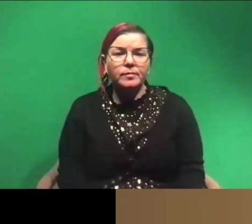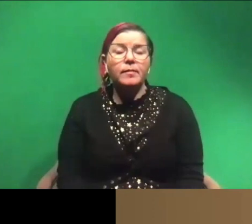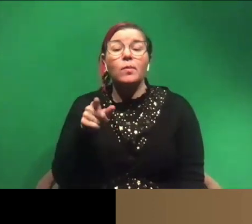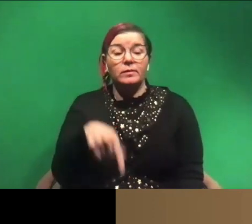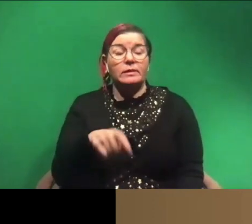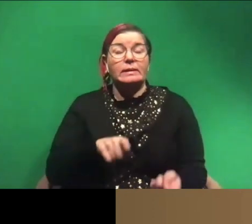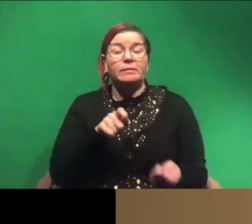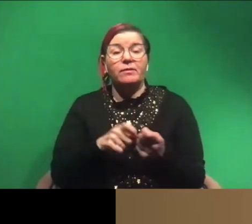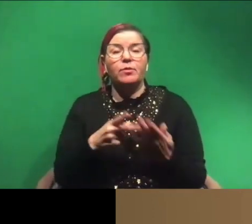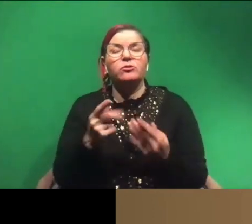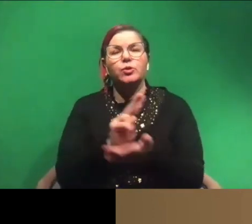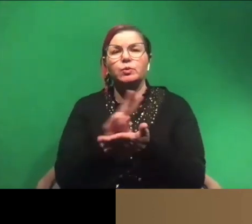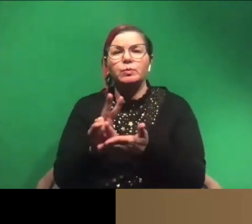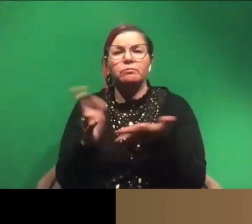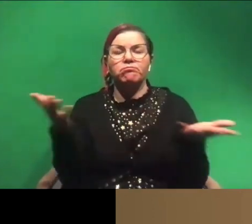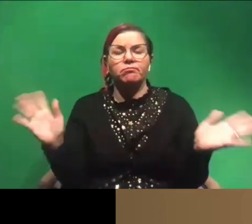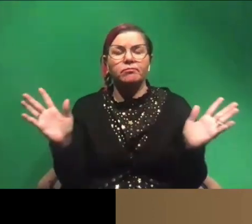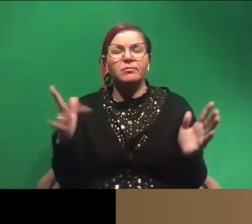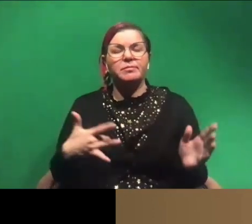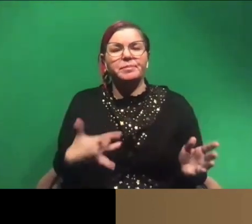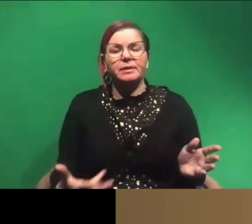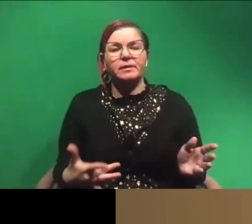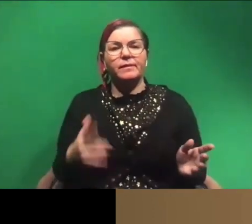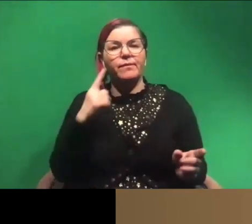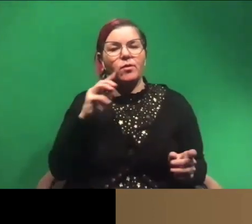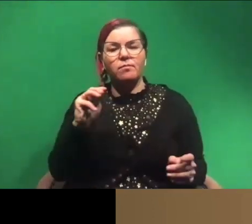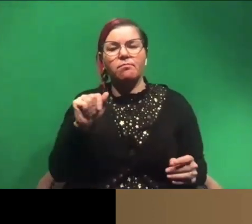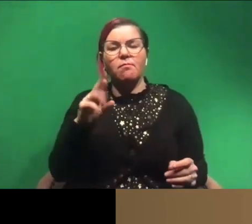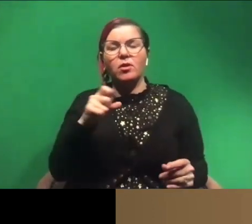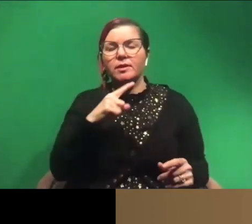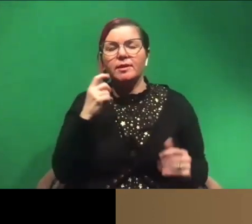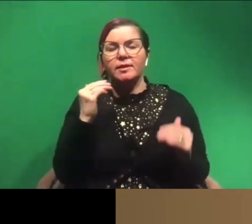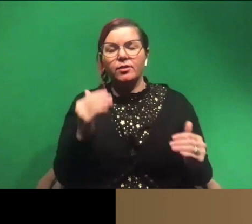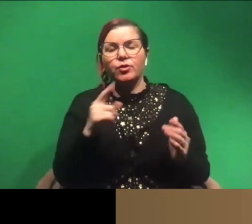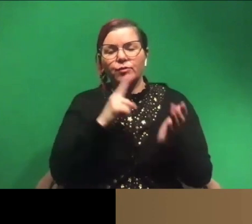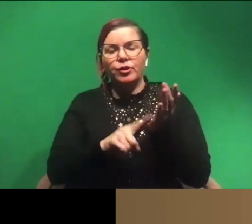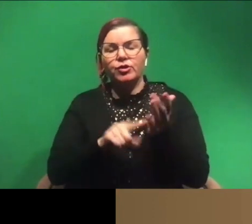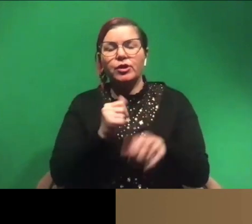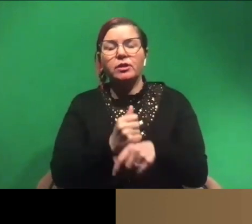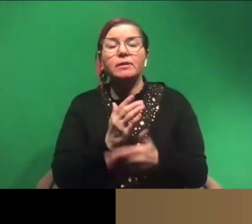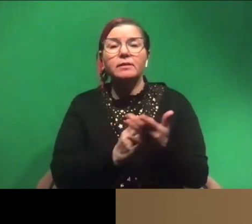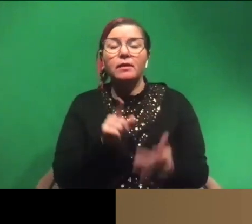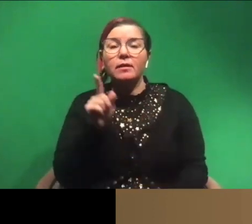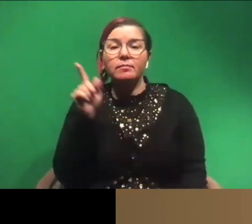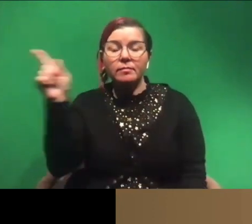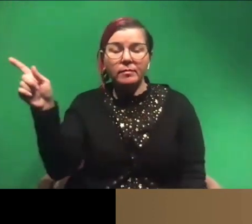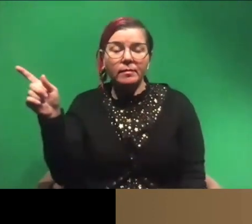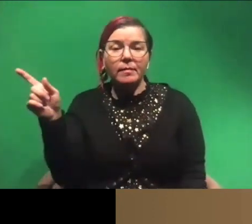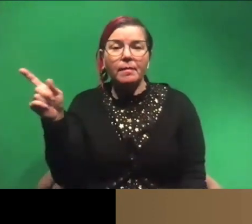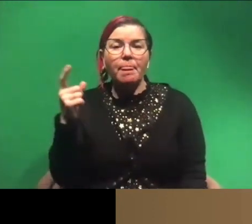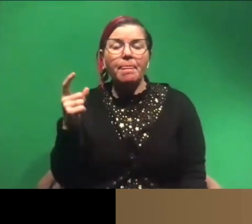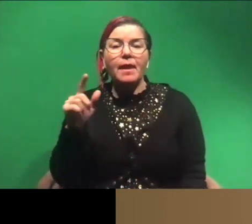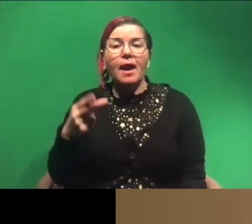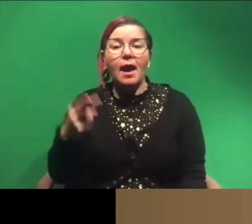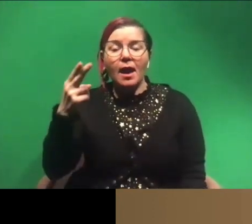project was only 2 weeks. So that's pretty typical for the Mars Desert Research Station. But for some of the ones like in the high seas in